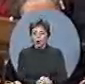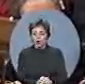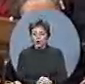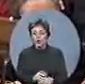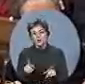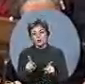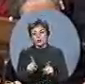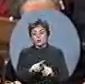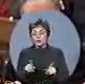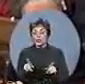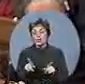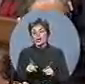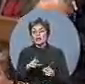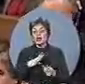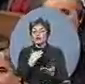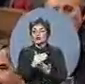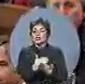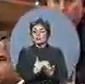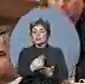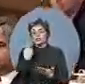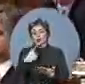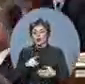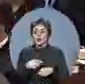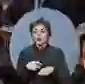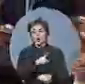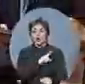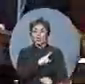about police officers every day for the last 3 weeks.